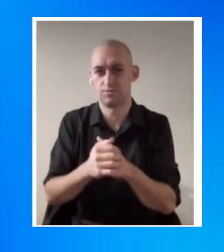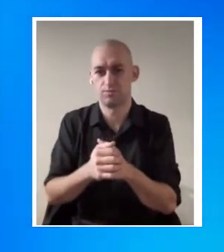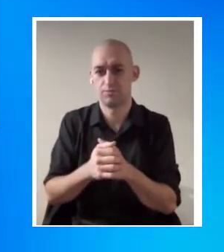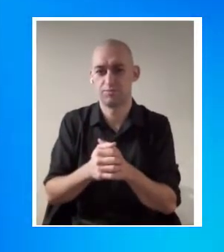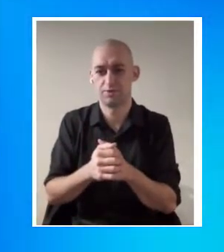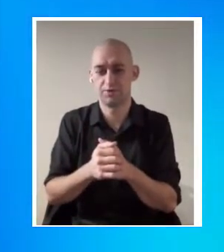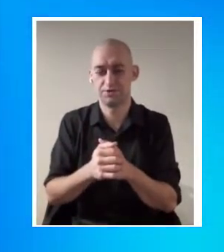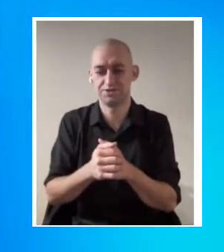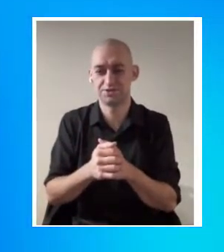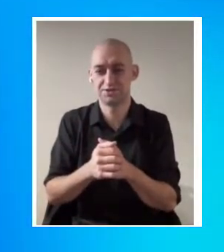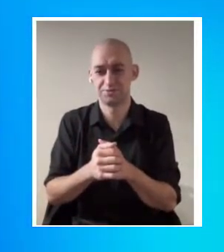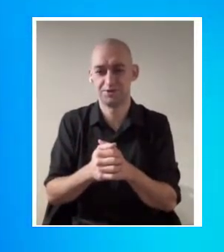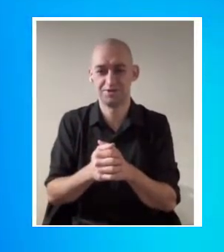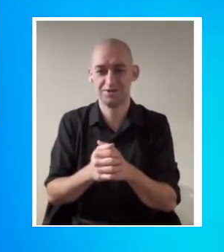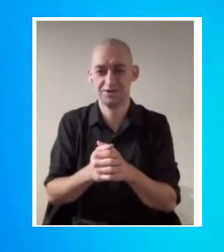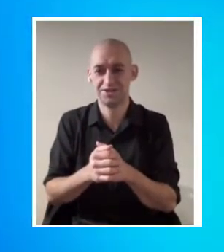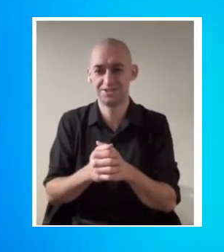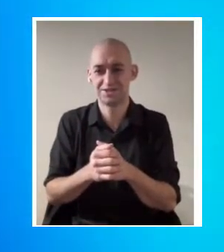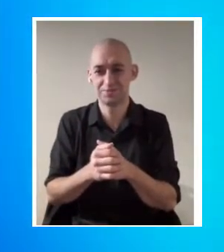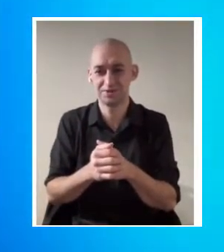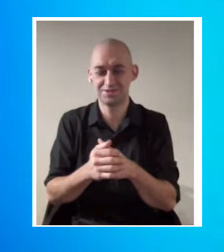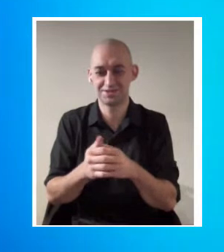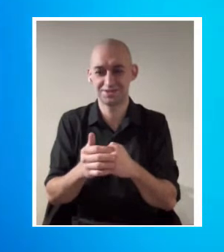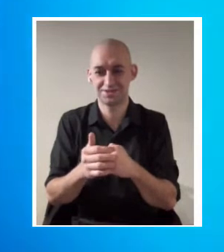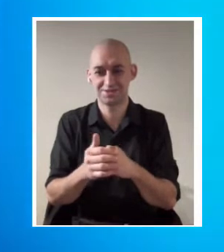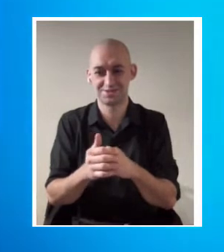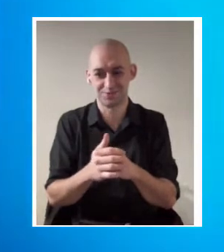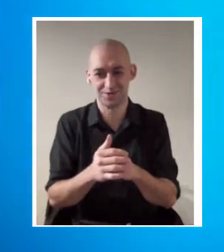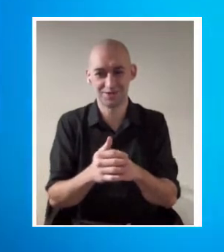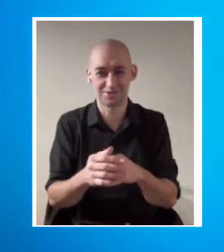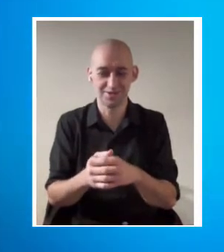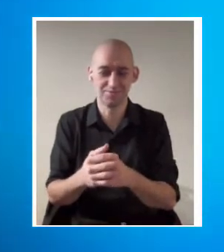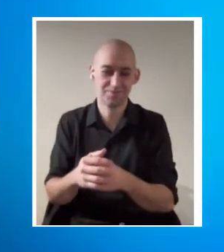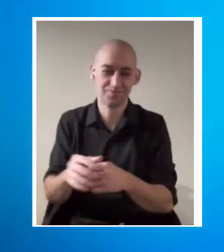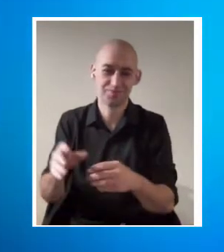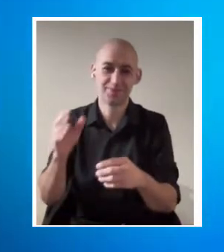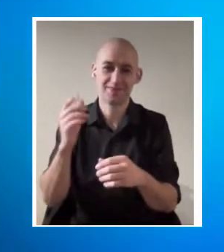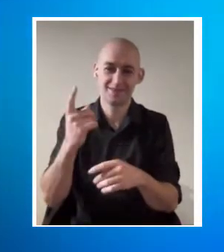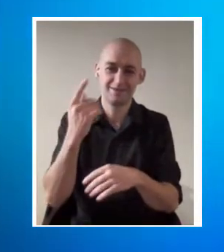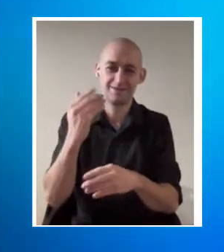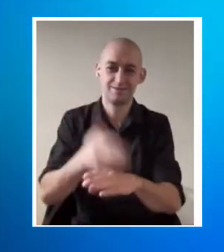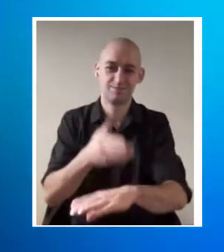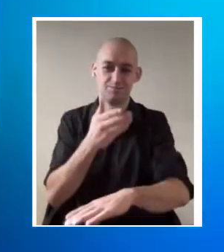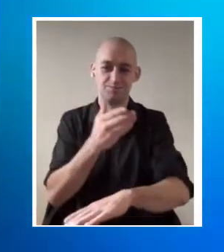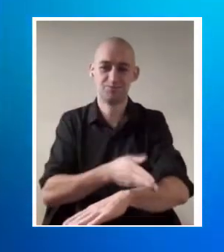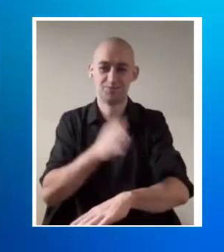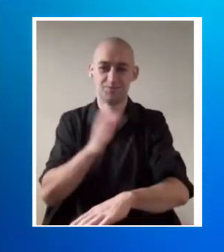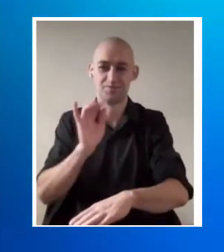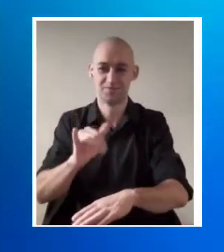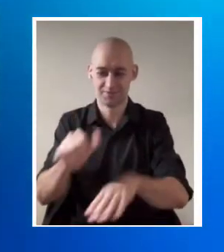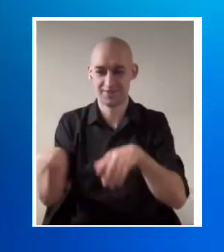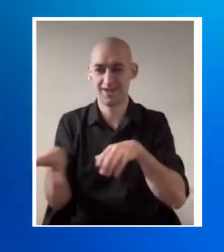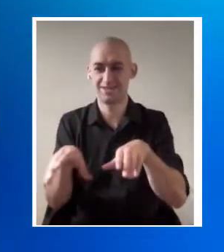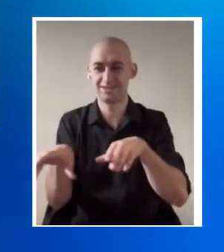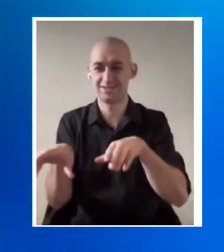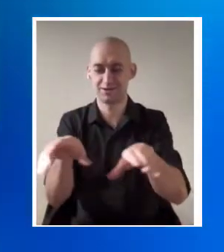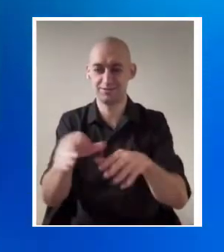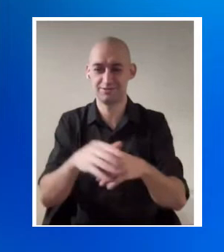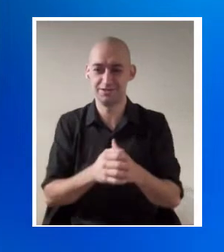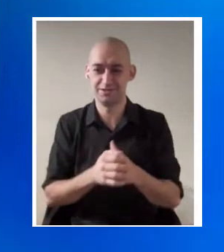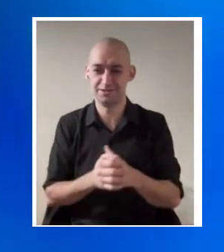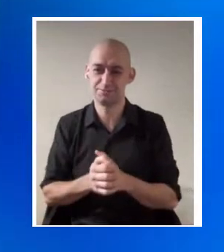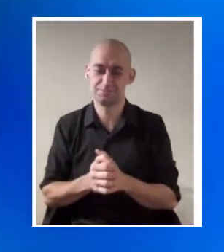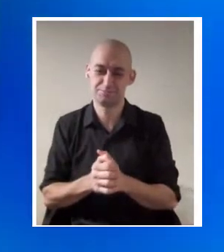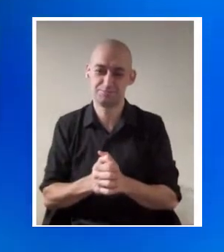In June of 2024, we will request the Board of Supervisors to approve the draft action plan, which is the application to